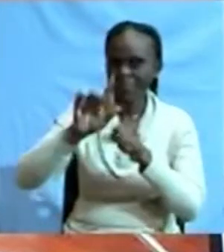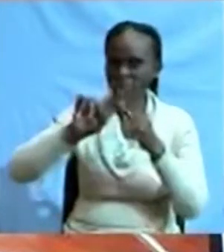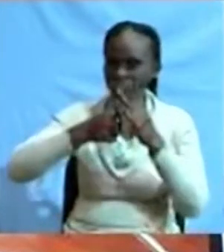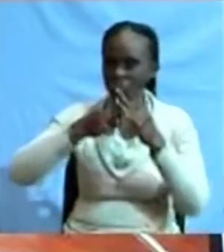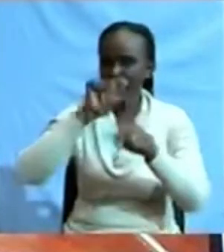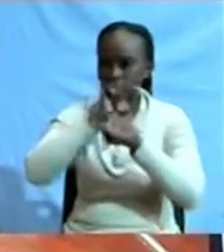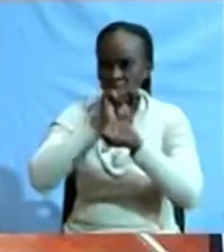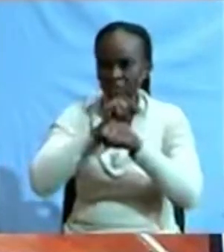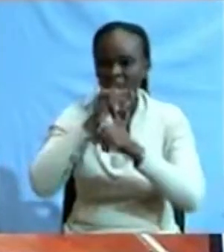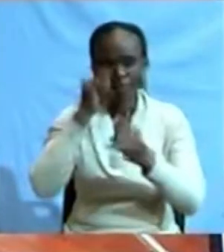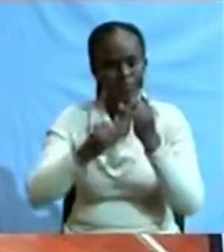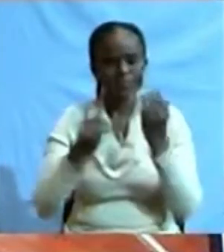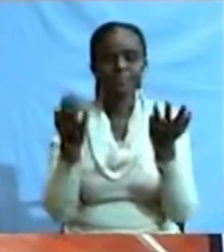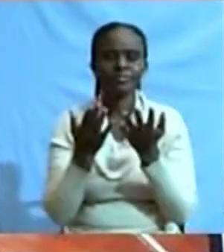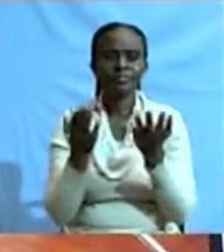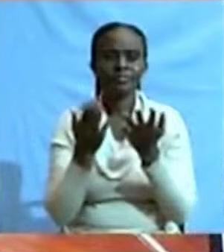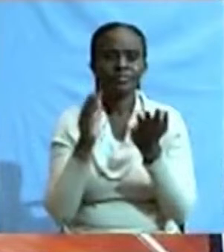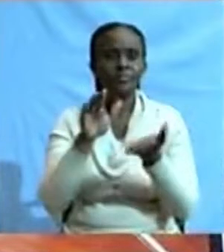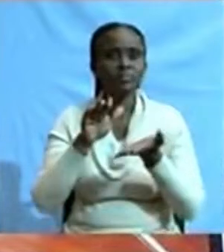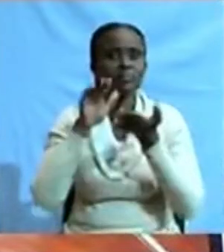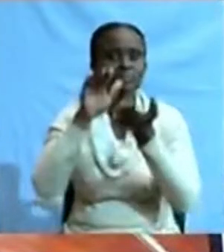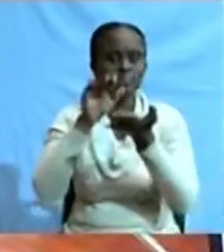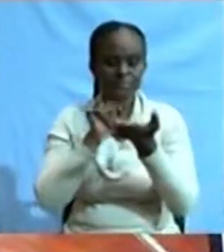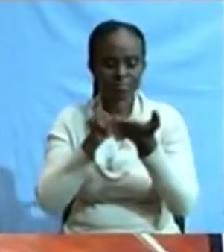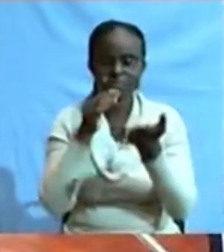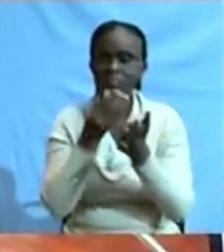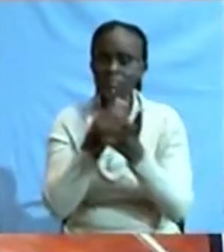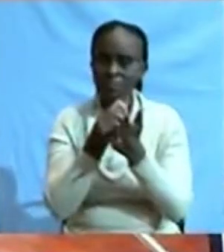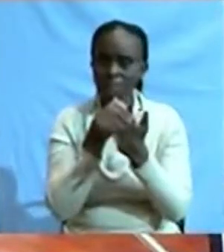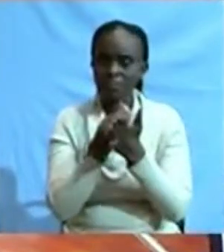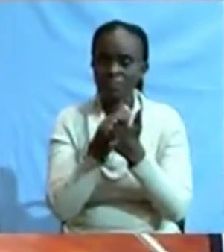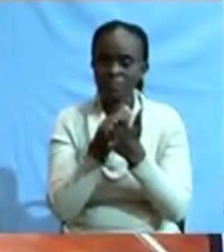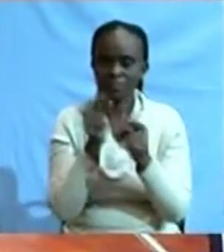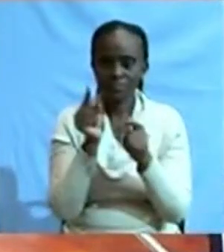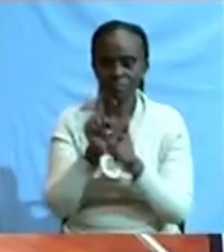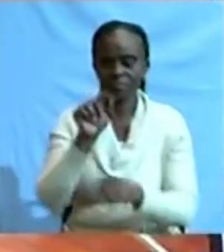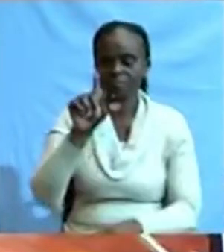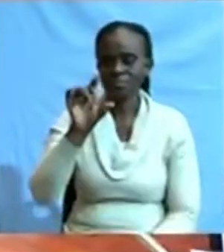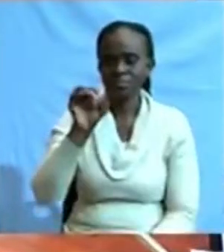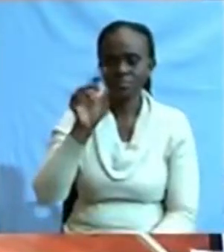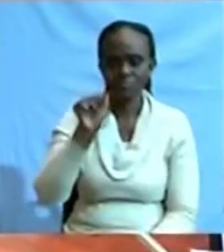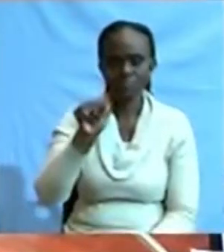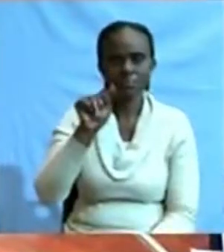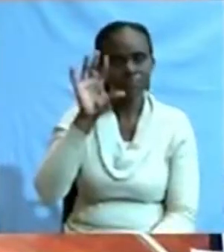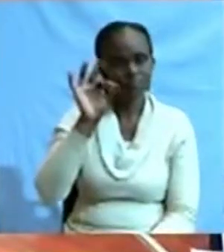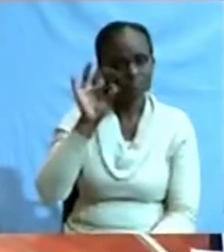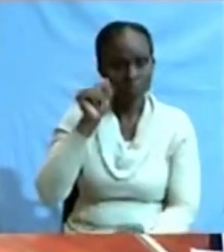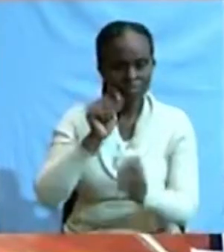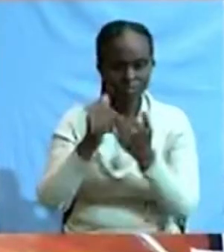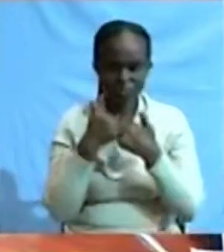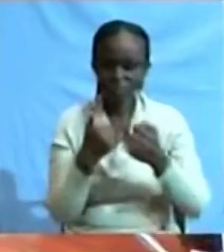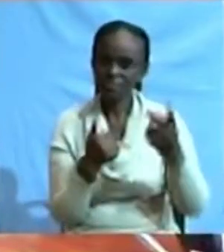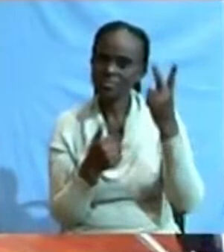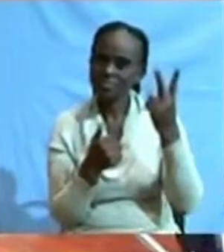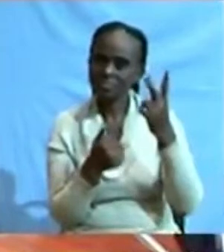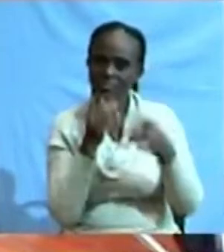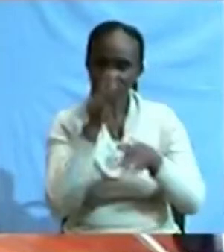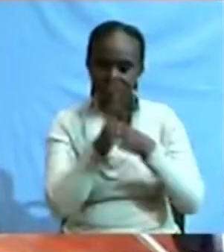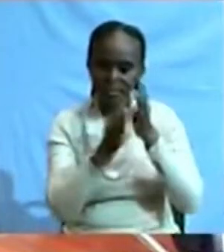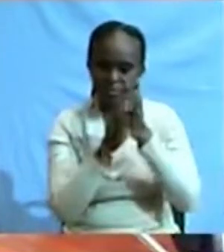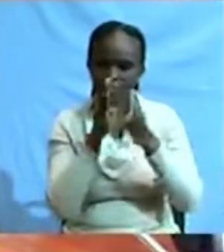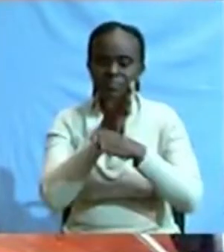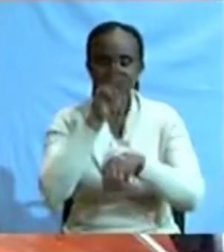commencement. The allocated funds to Lot 9, which had two construction